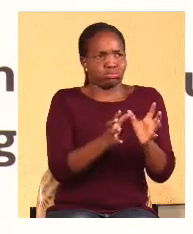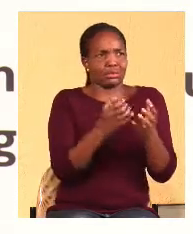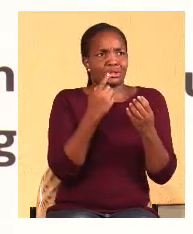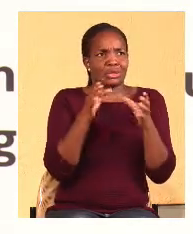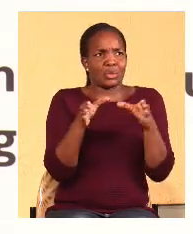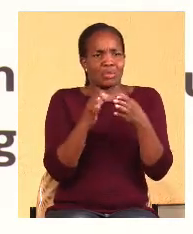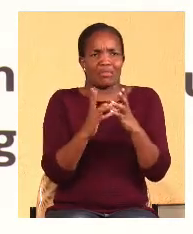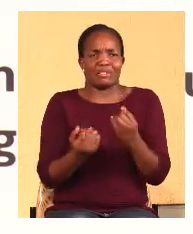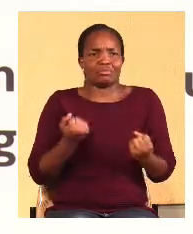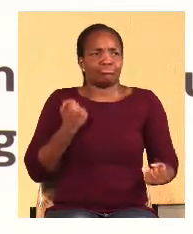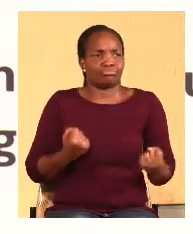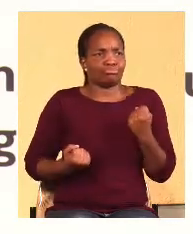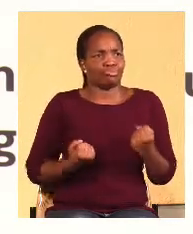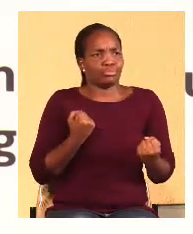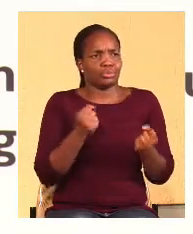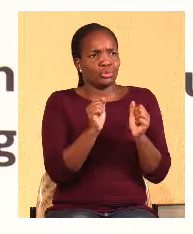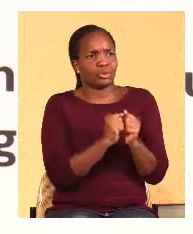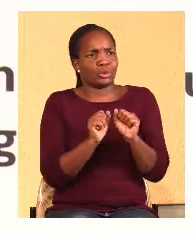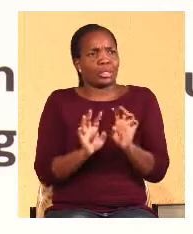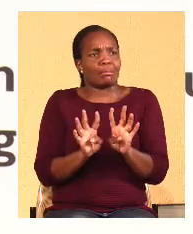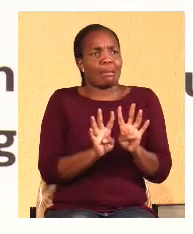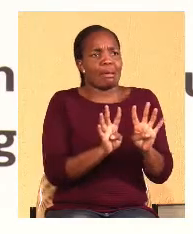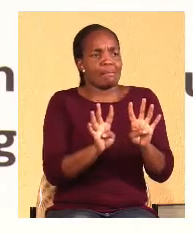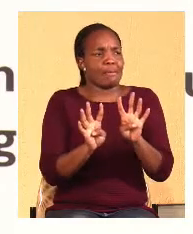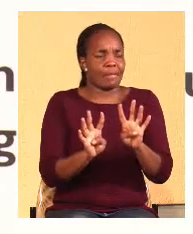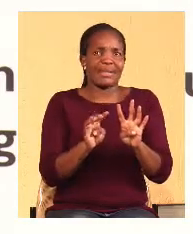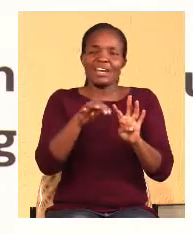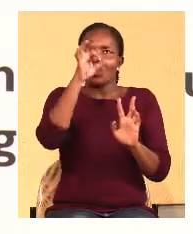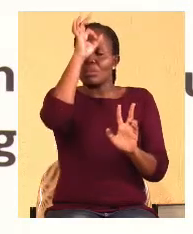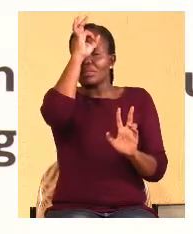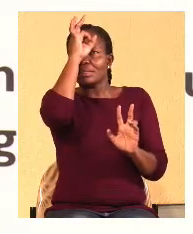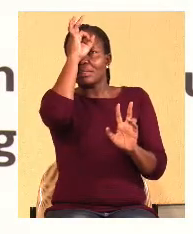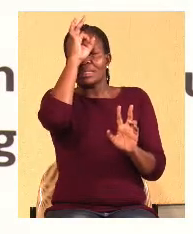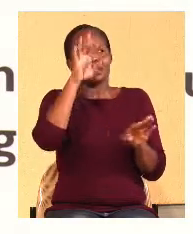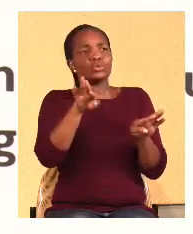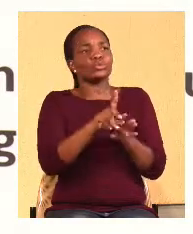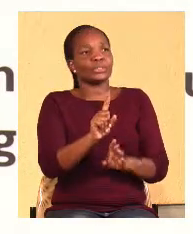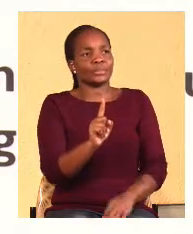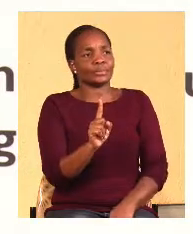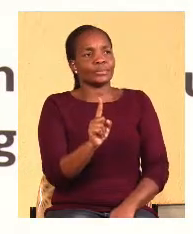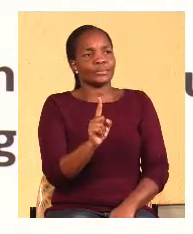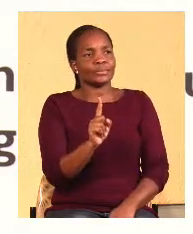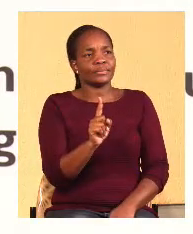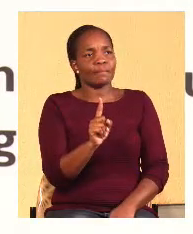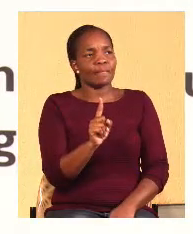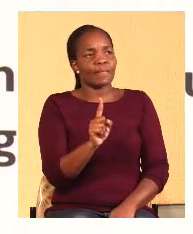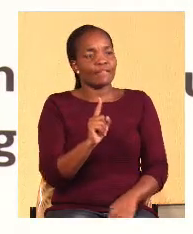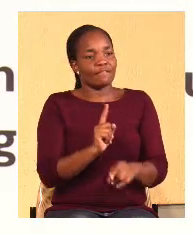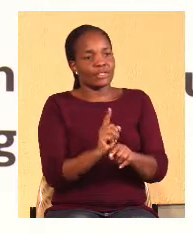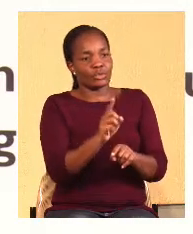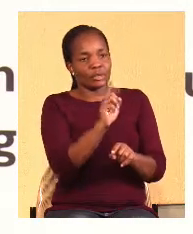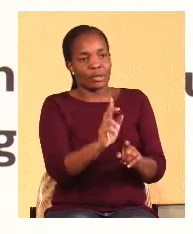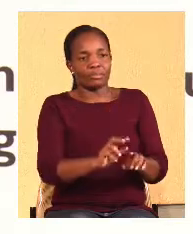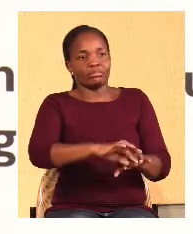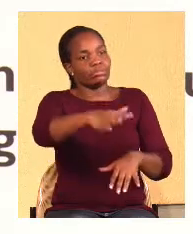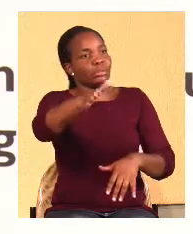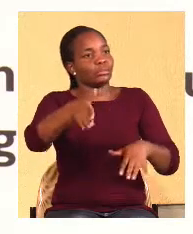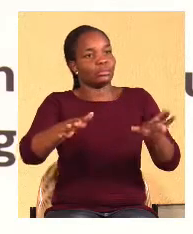people exercising, the first thing that they're entitled to do by the regulations is to ask people to